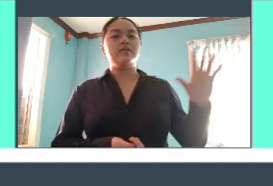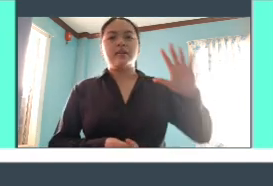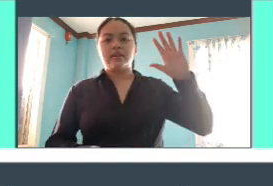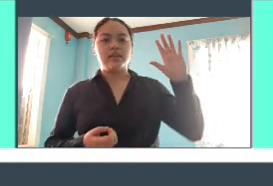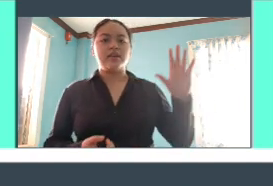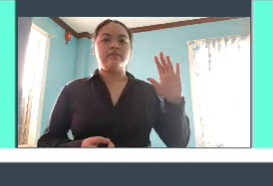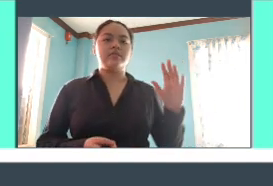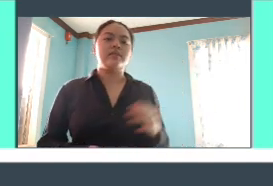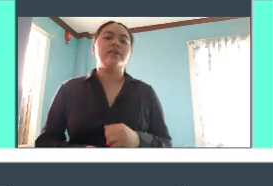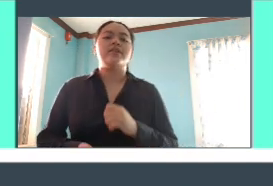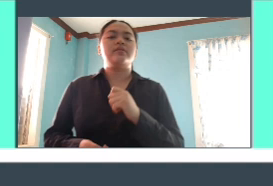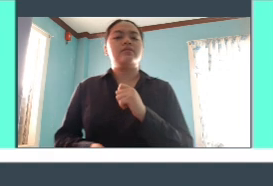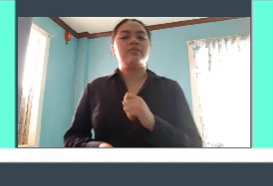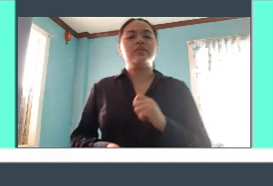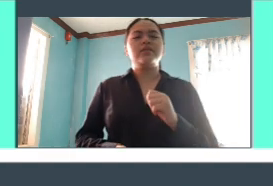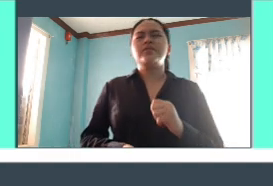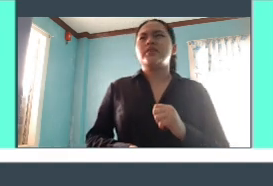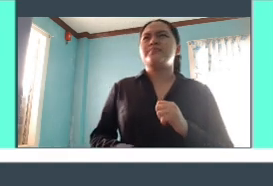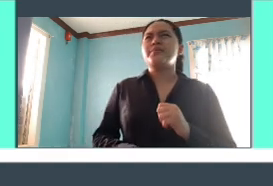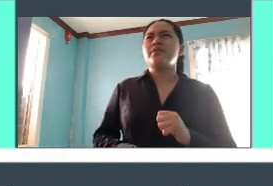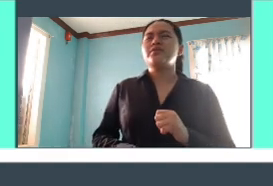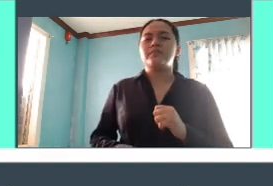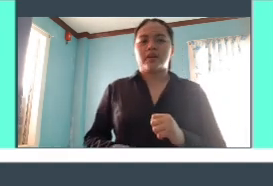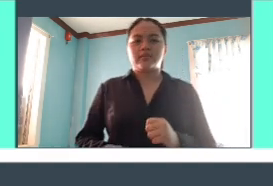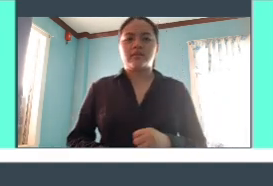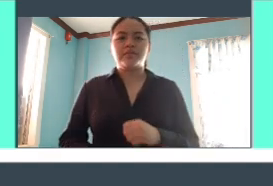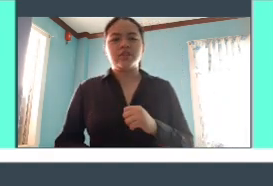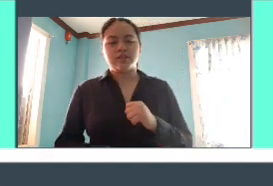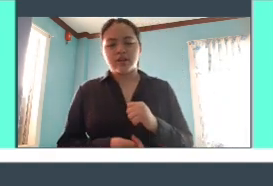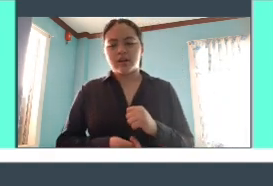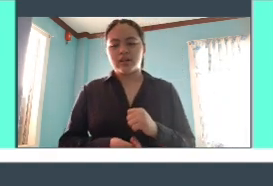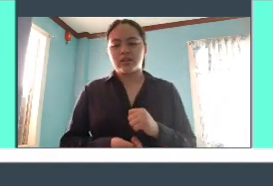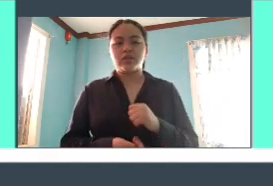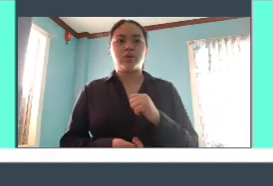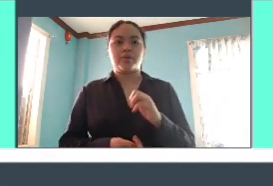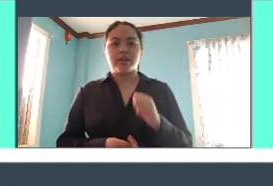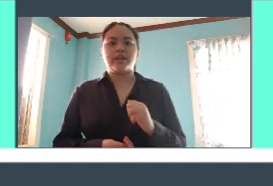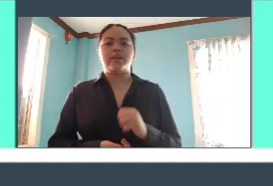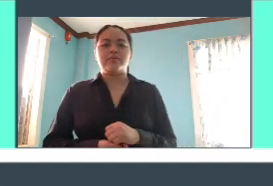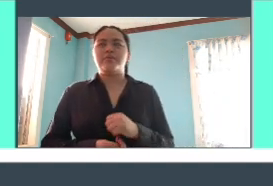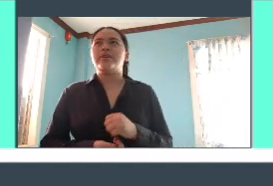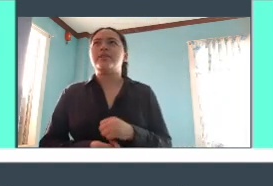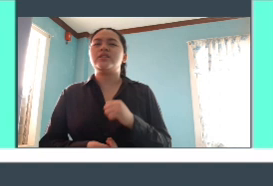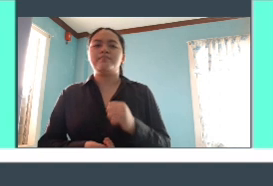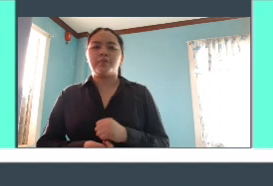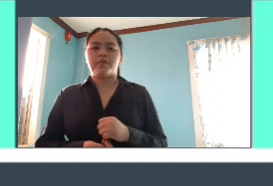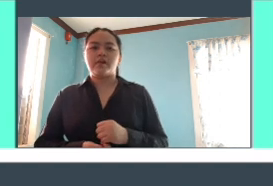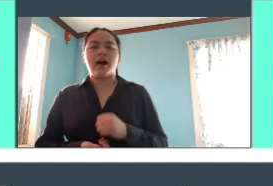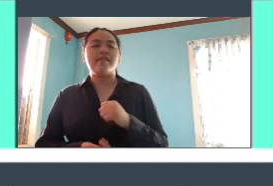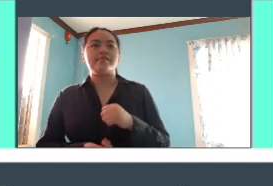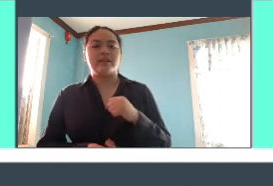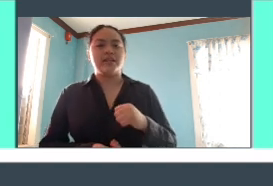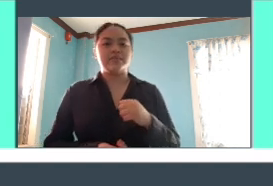big leaf. So there's a brown spot, which is the sorry, where the